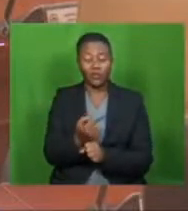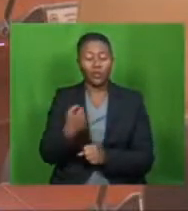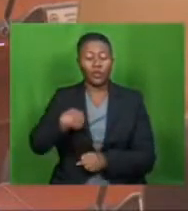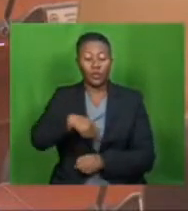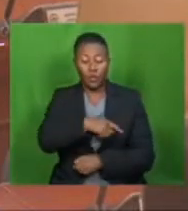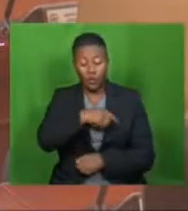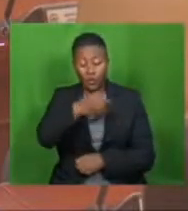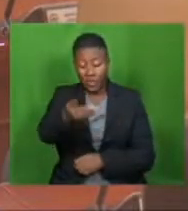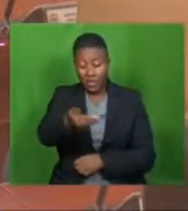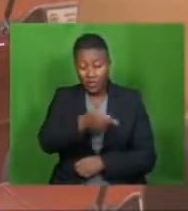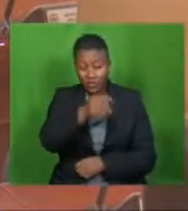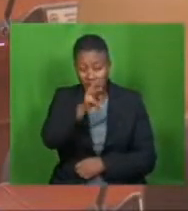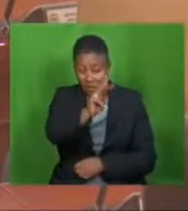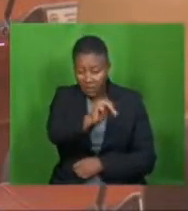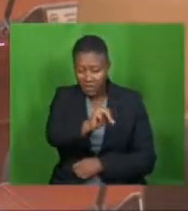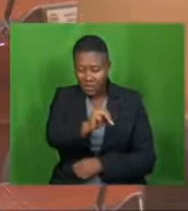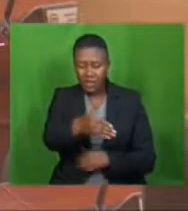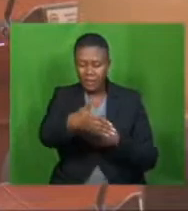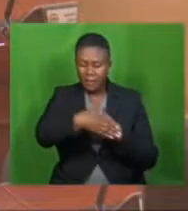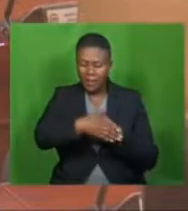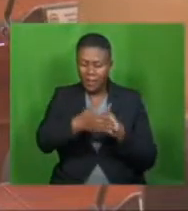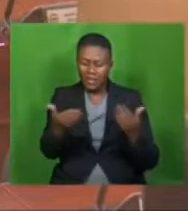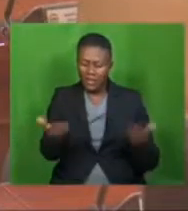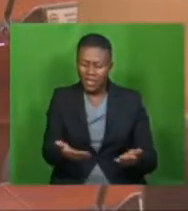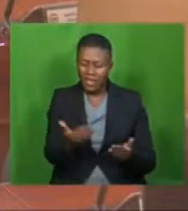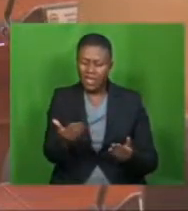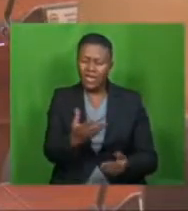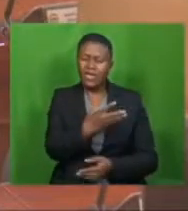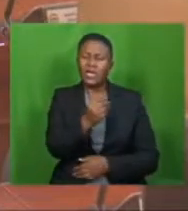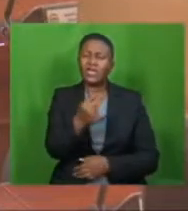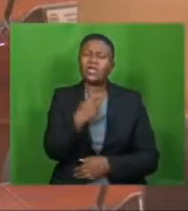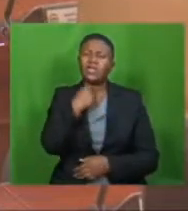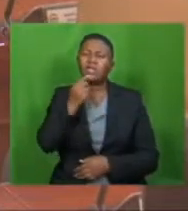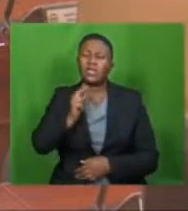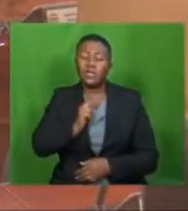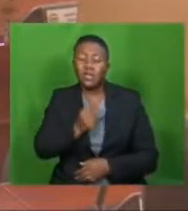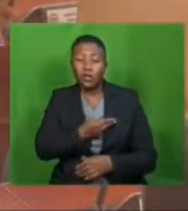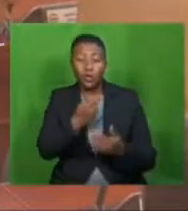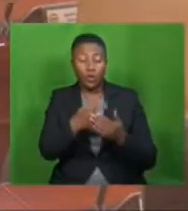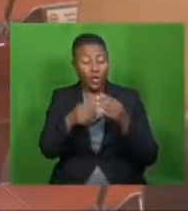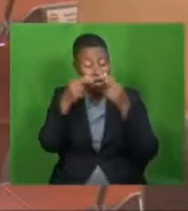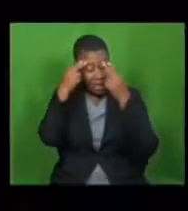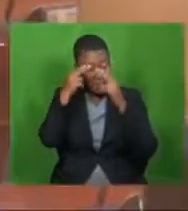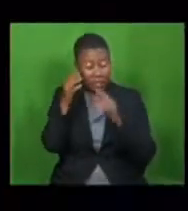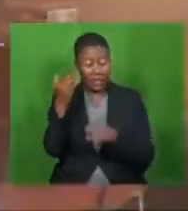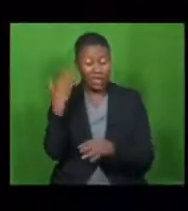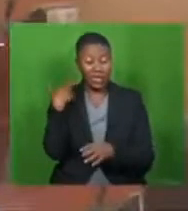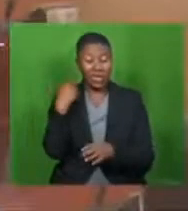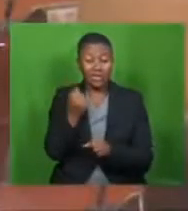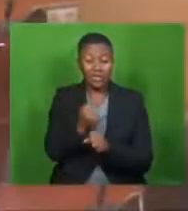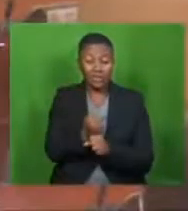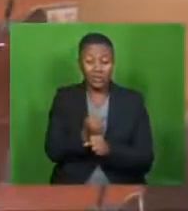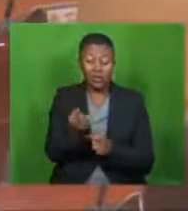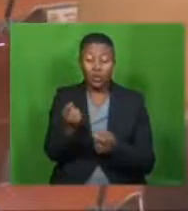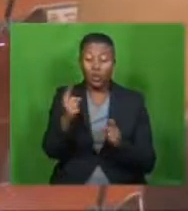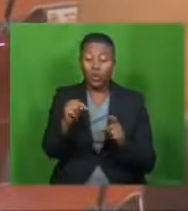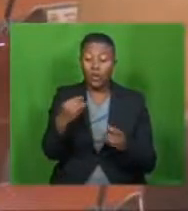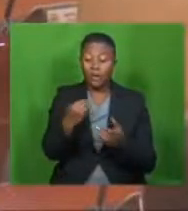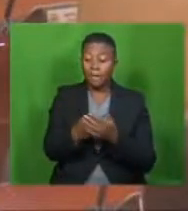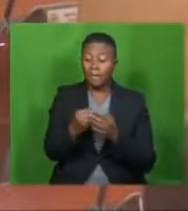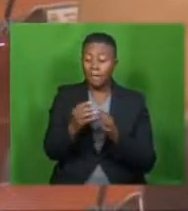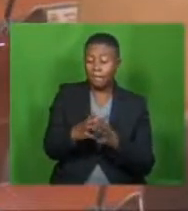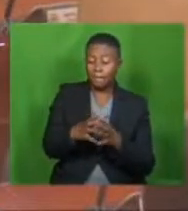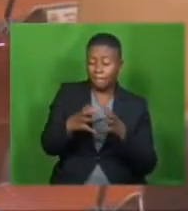him to come back here and report to us what happened in the last year when so much was invested